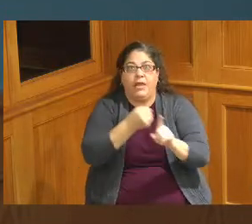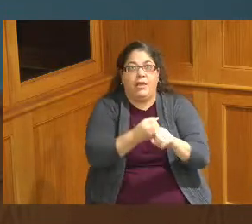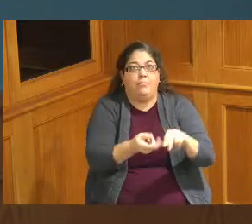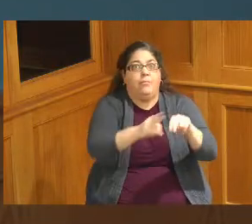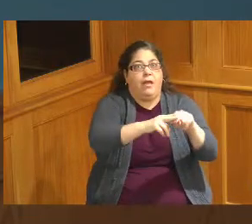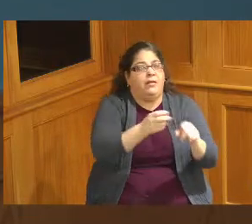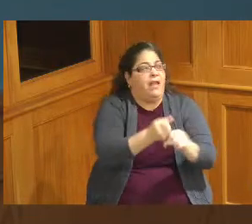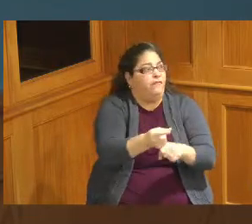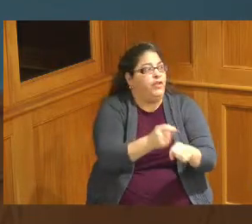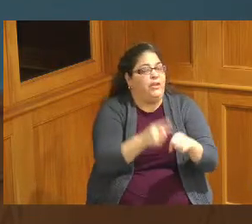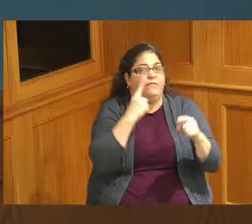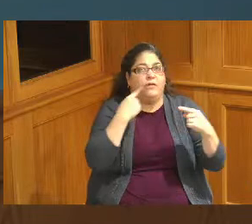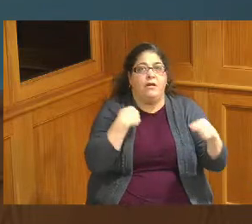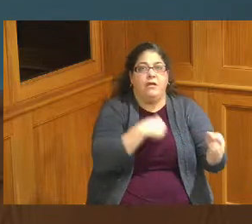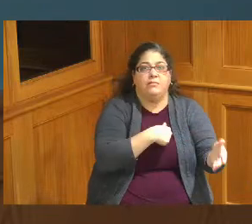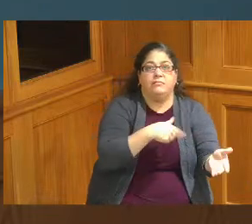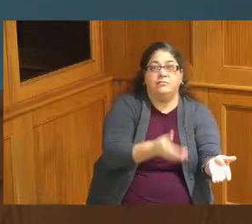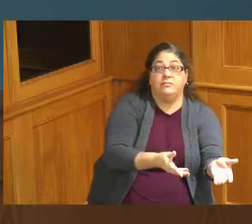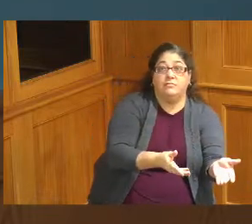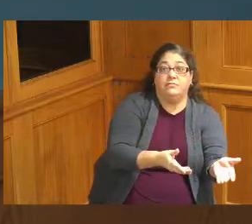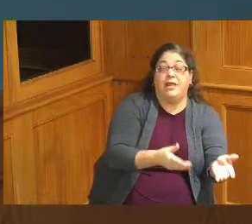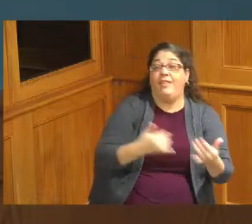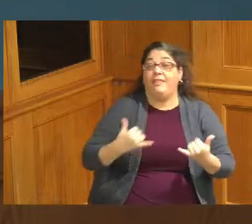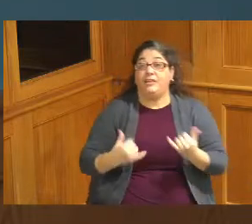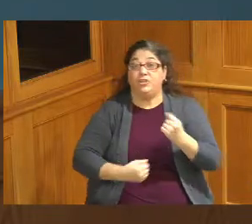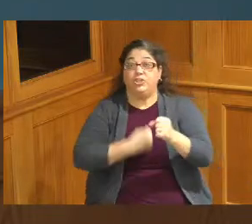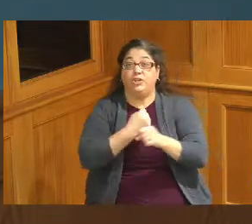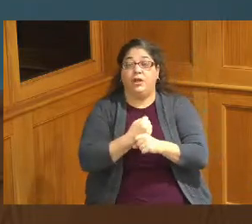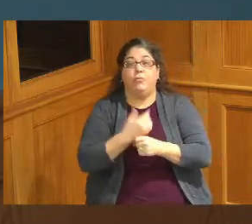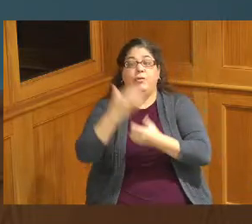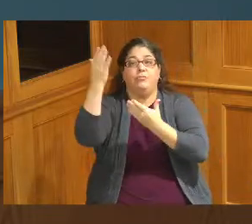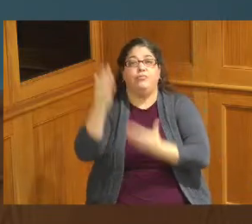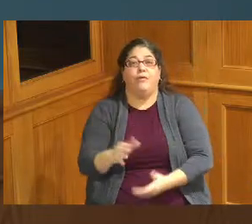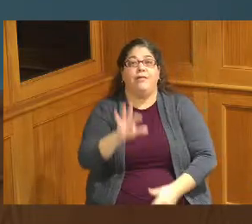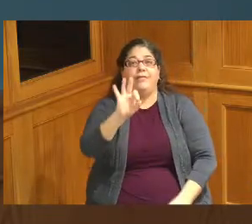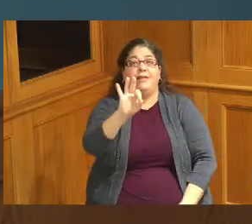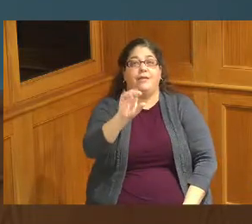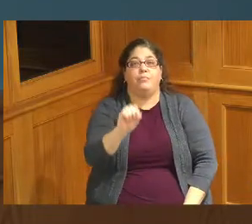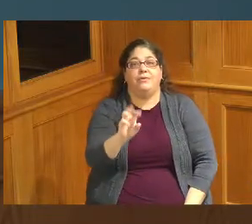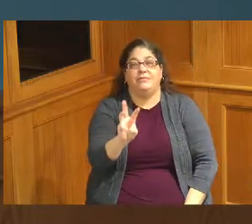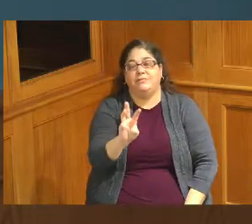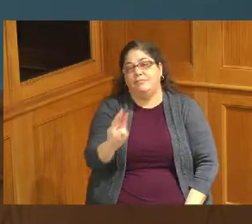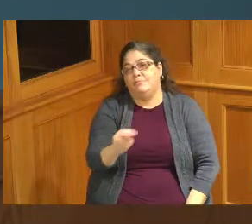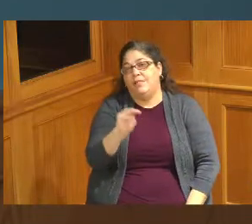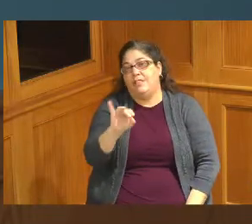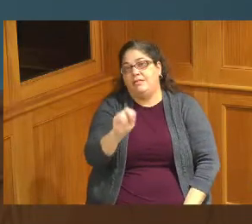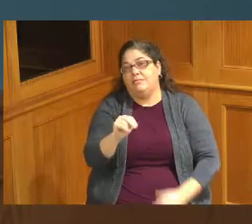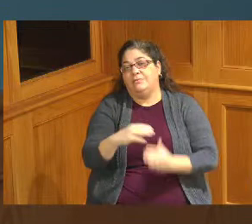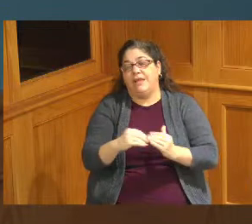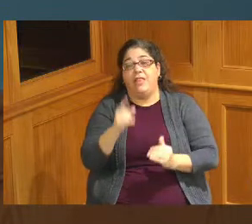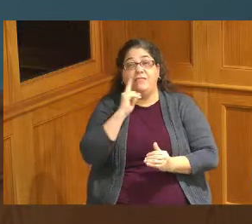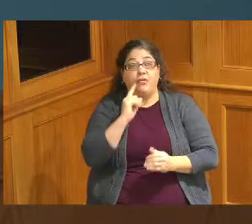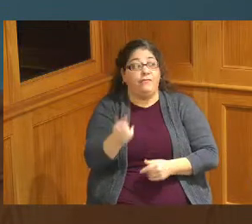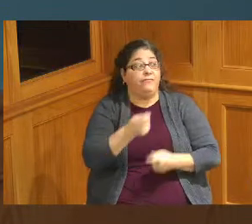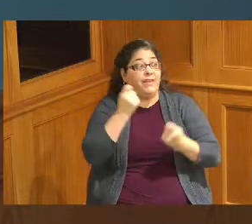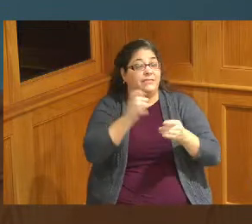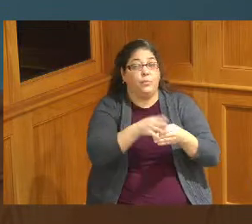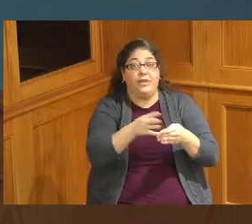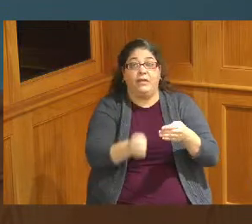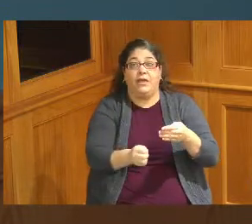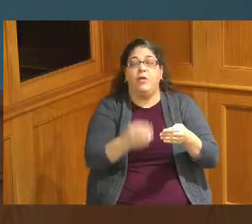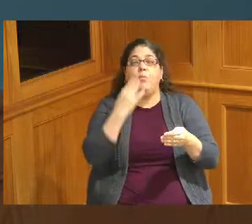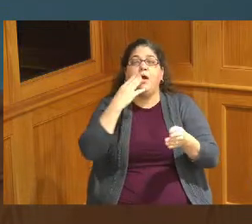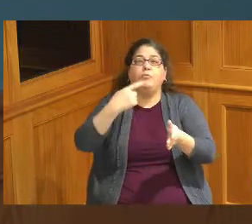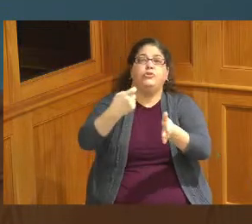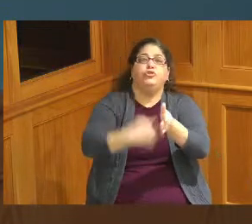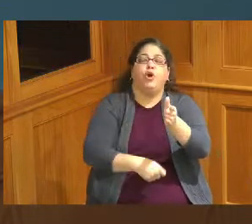single year. And then just this year, we brought in $9.6 million just from the festival weekend because we charged